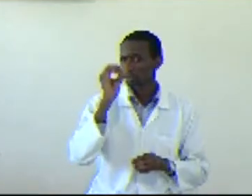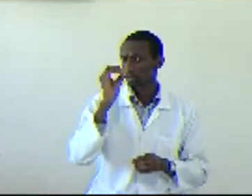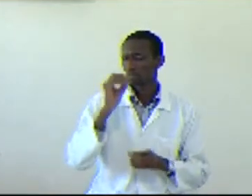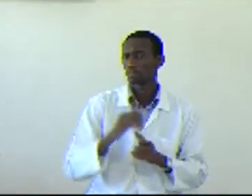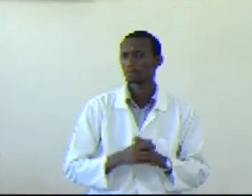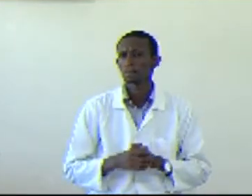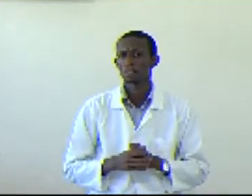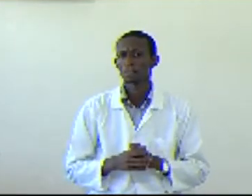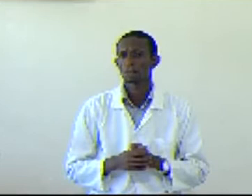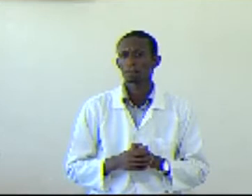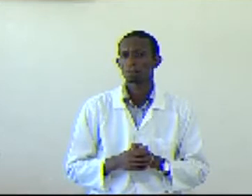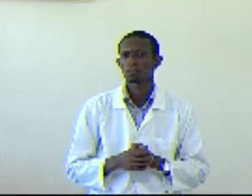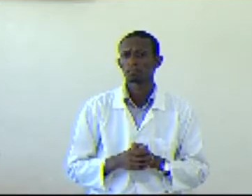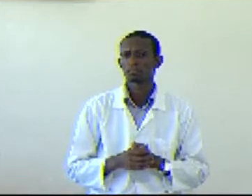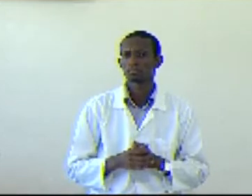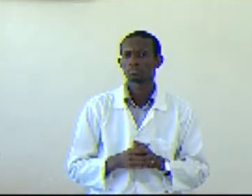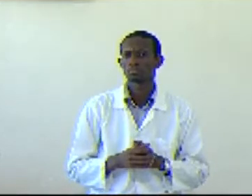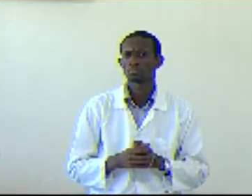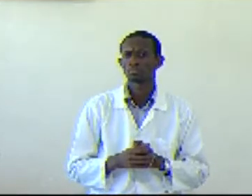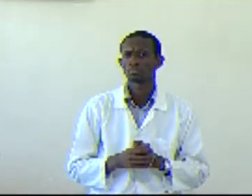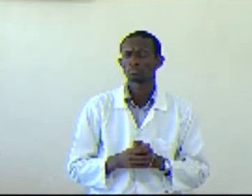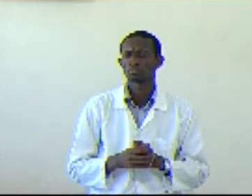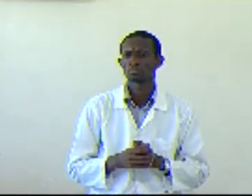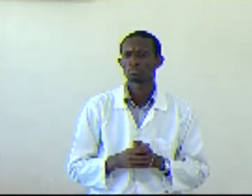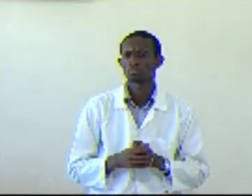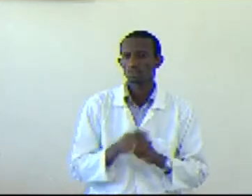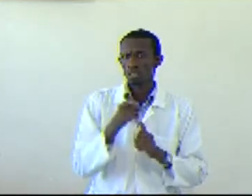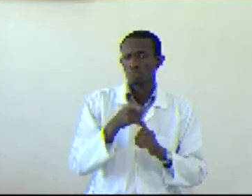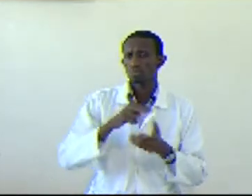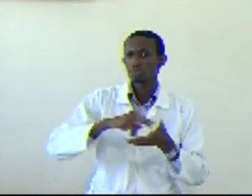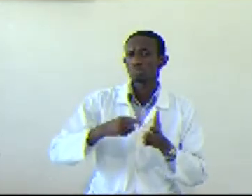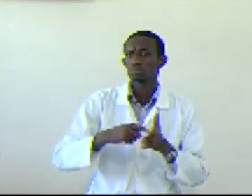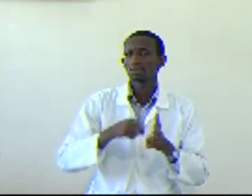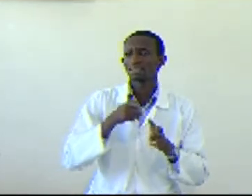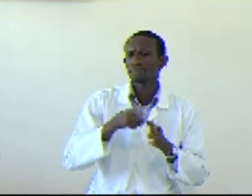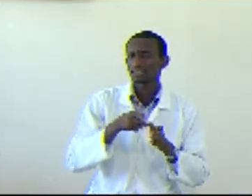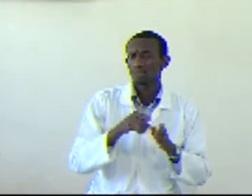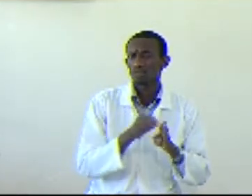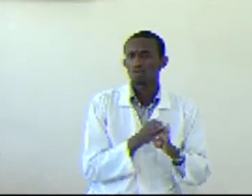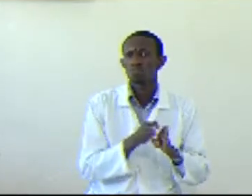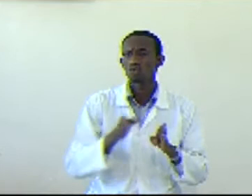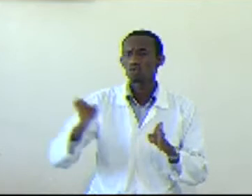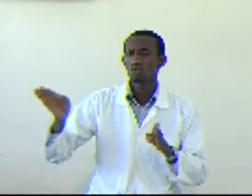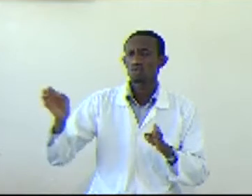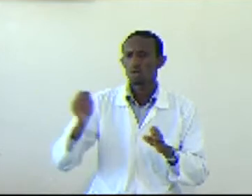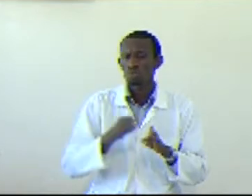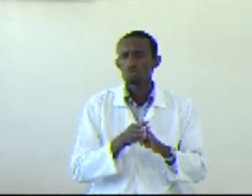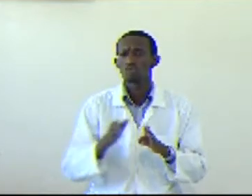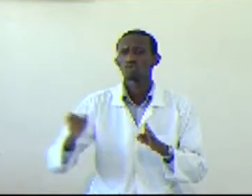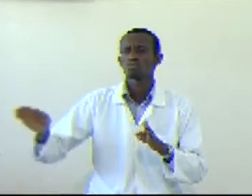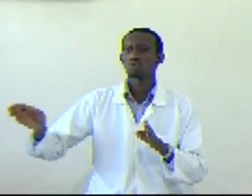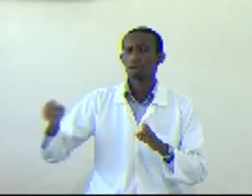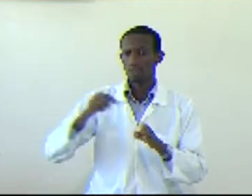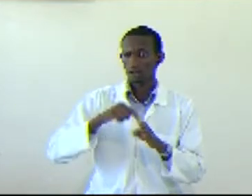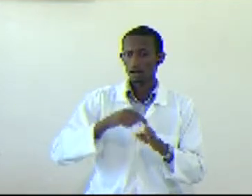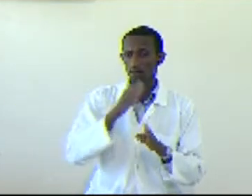means that the needle deflects backwards, deflects up to zero. So this is the variance